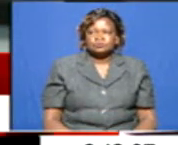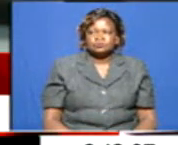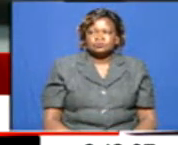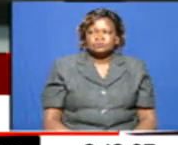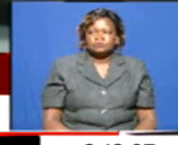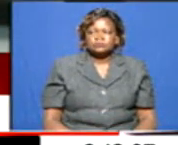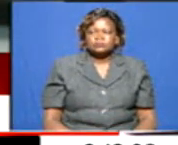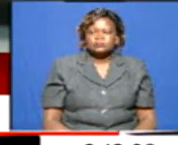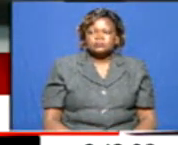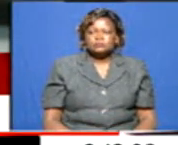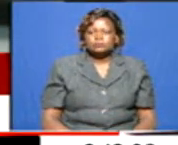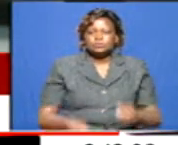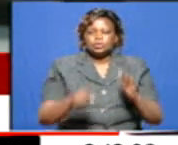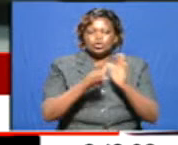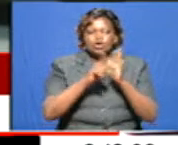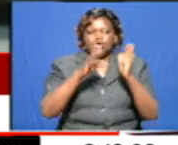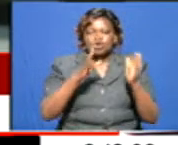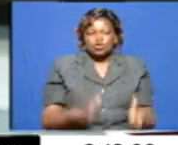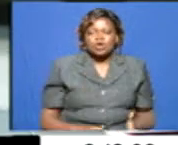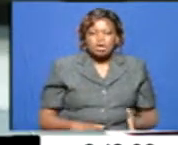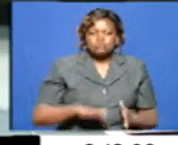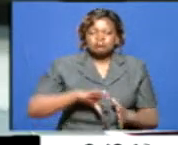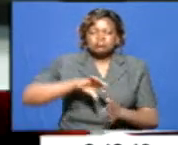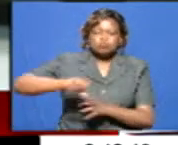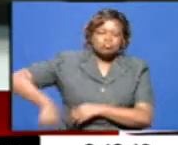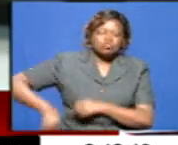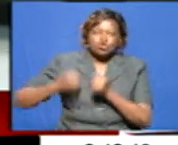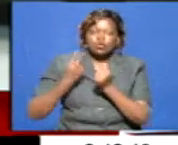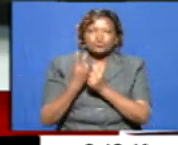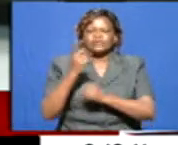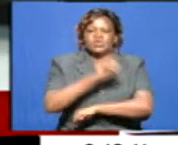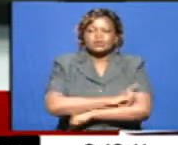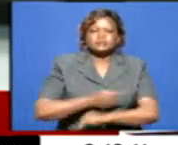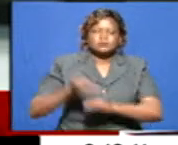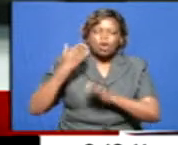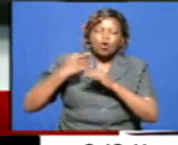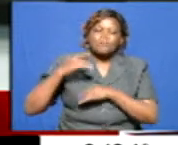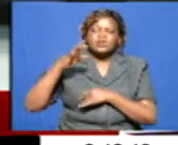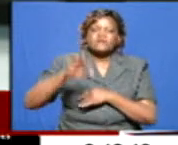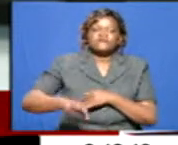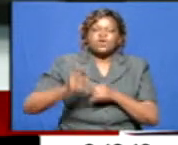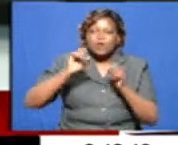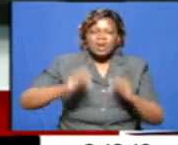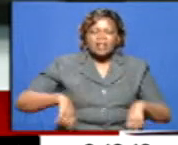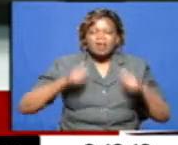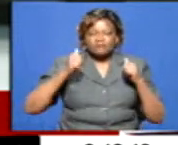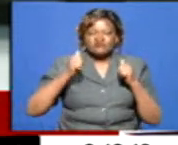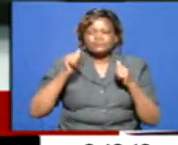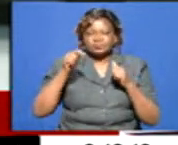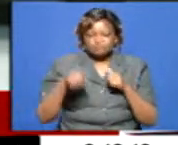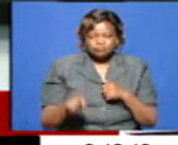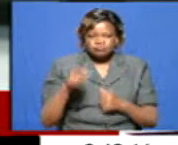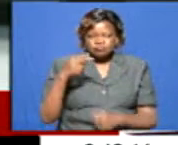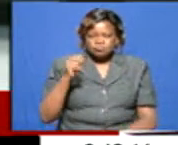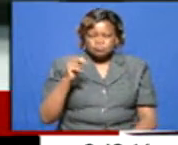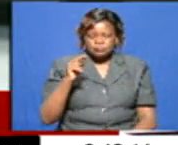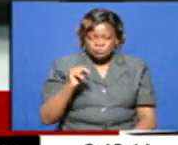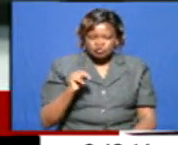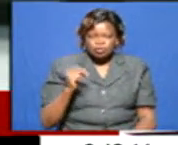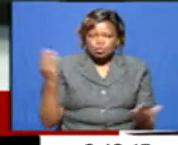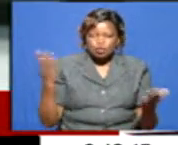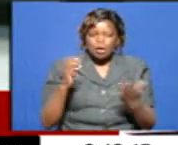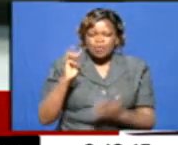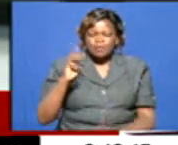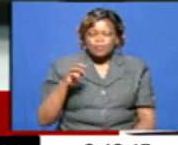A lawyer reported abducted over 12 days ago has been found alive. Professor Hassan Nadwa was found in Mwingi, but